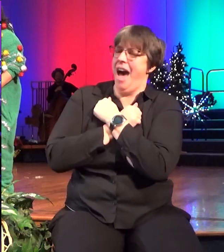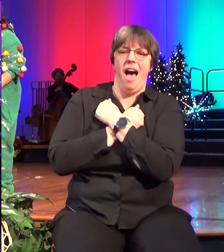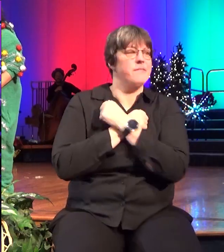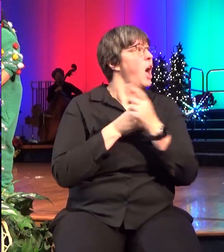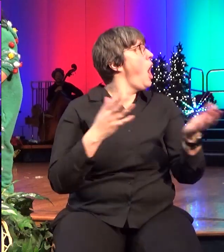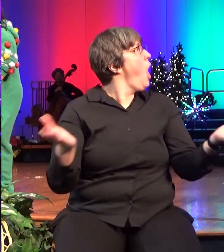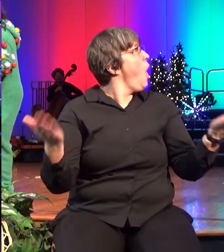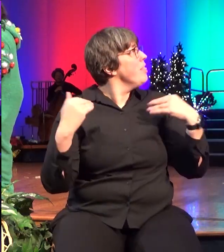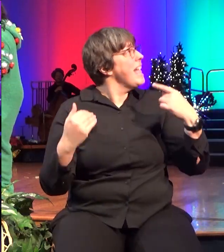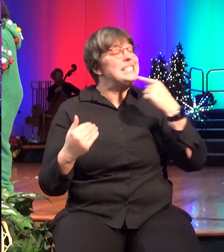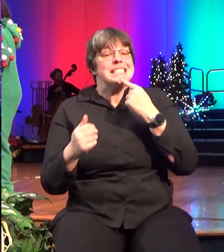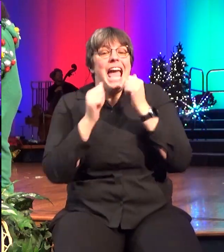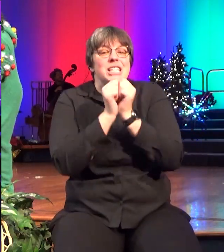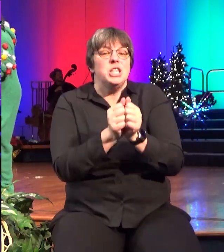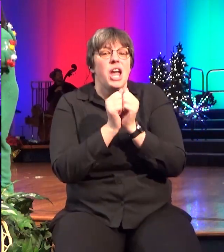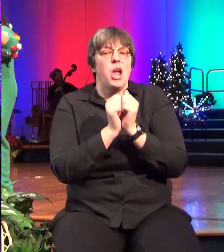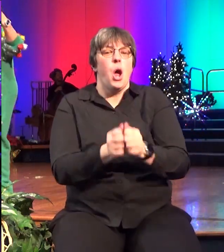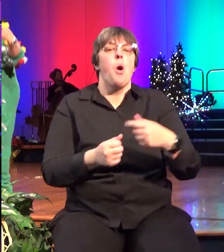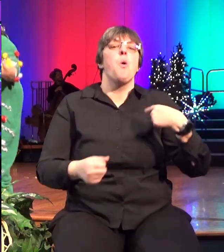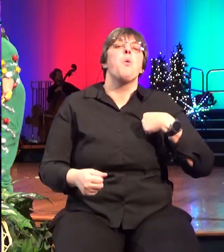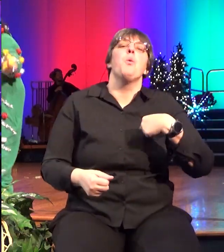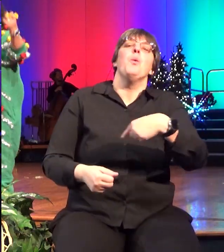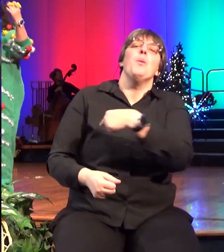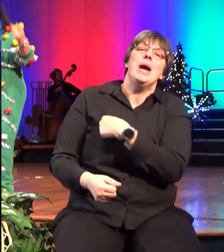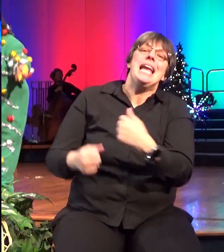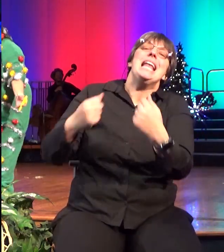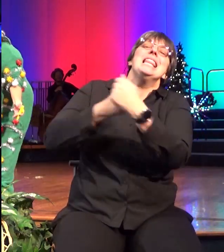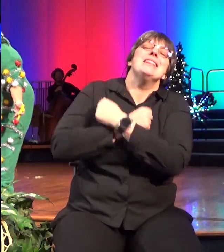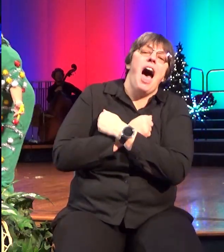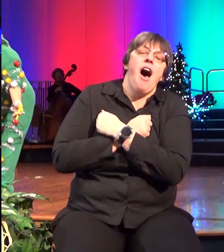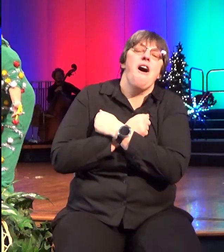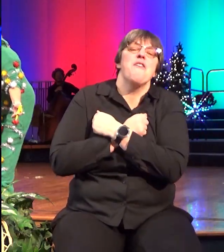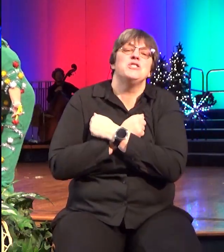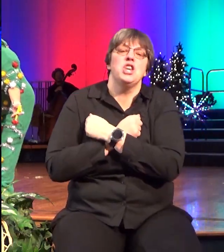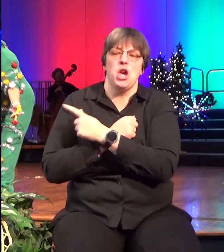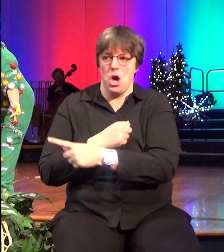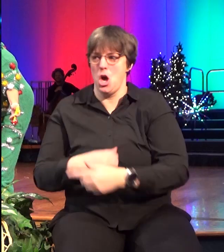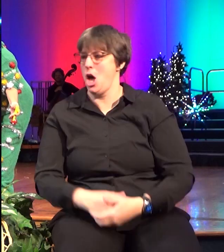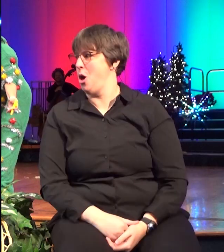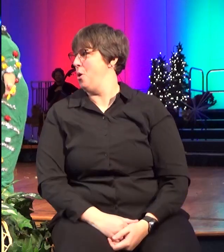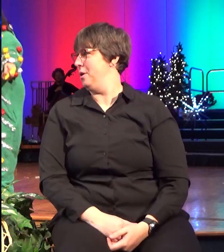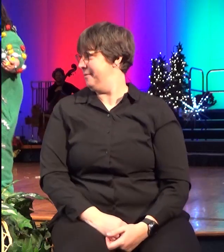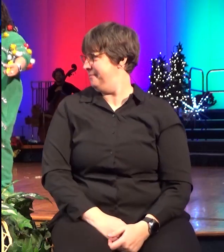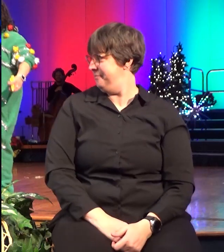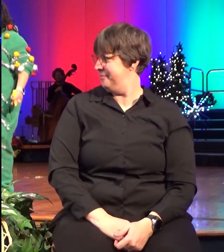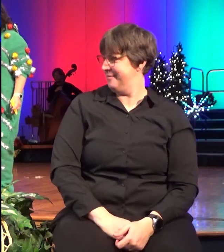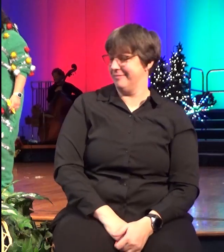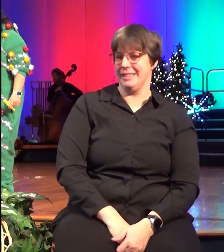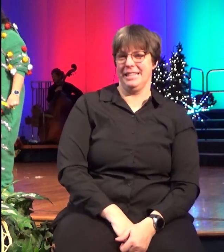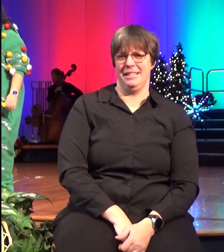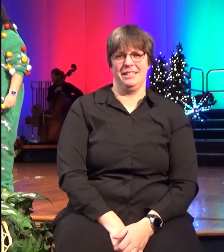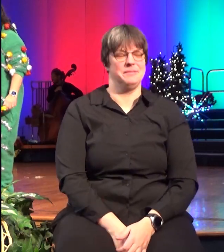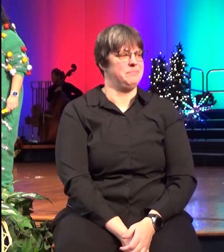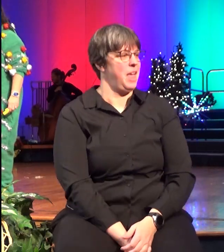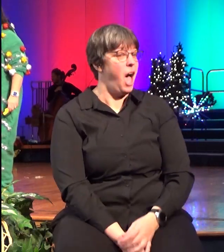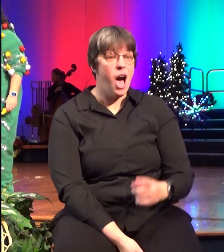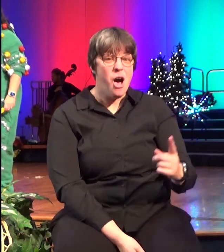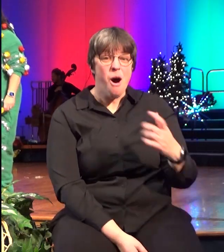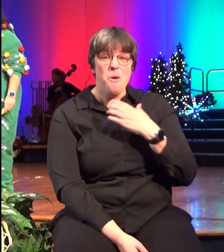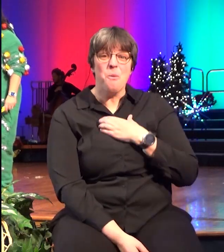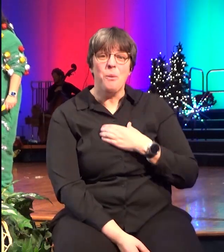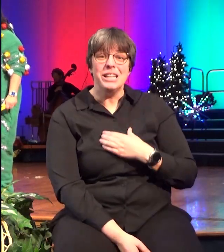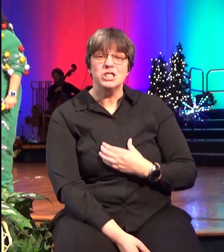say it together. Yeah. We love you, Scrooge! I lost my kazoo. You're wishing me a